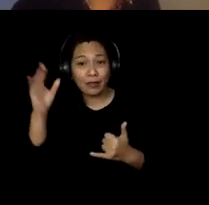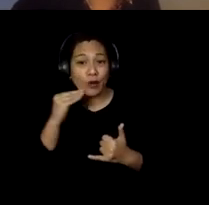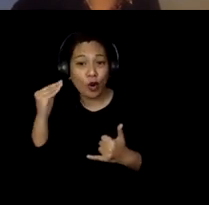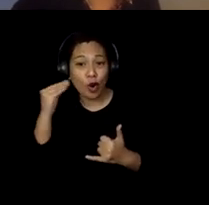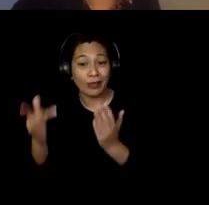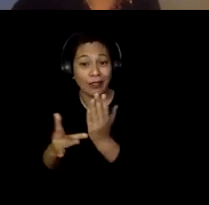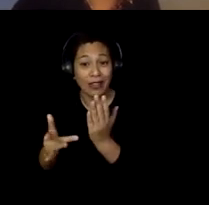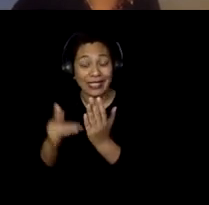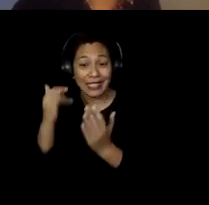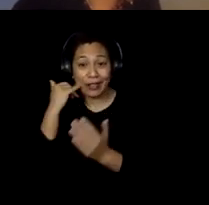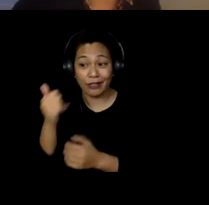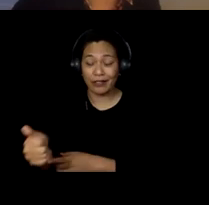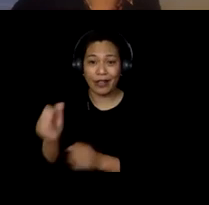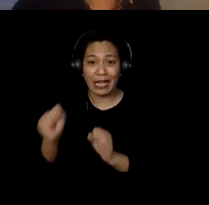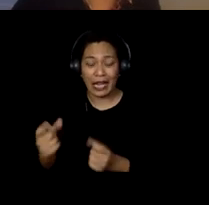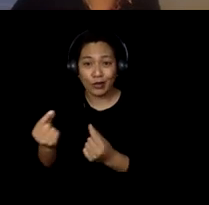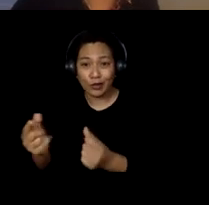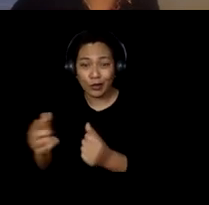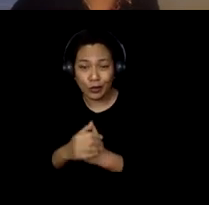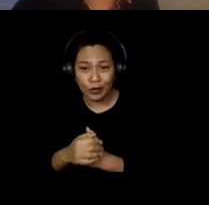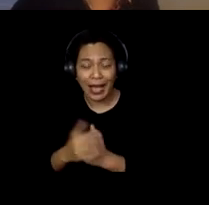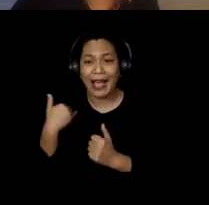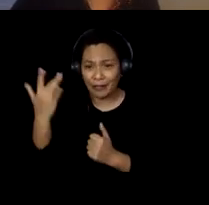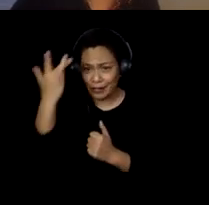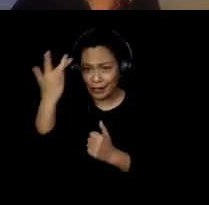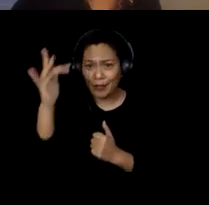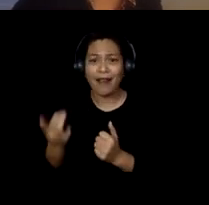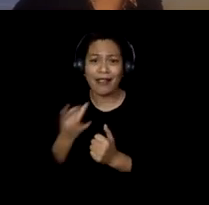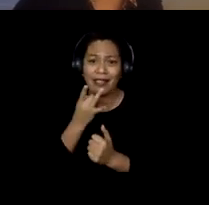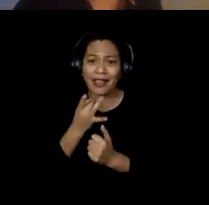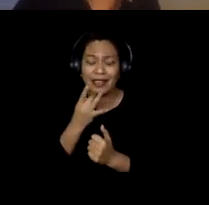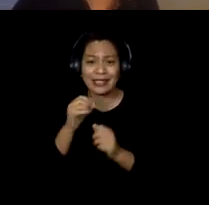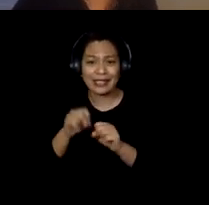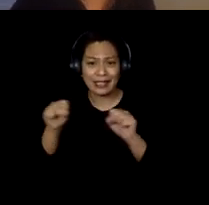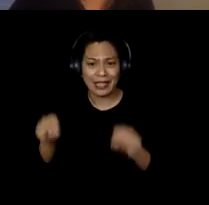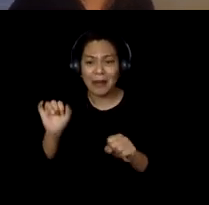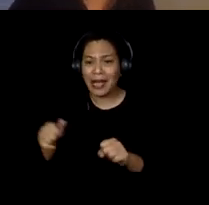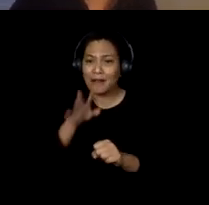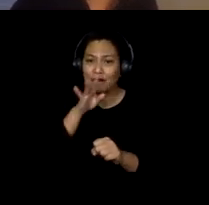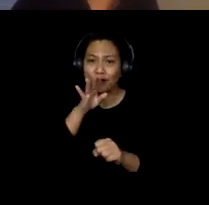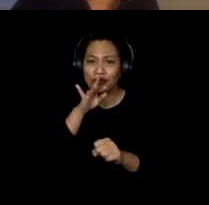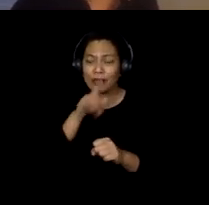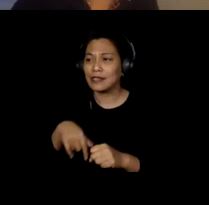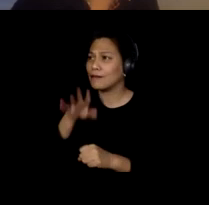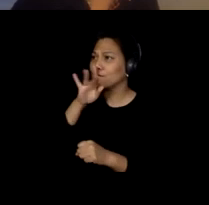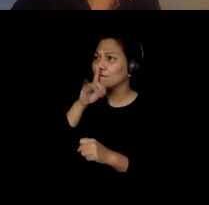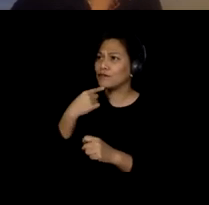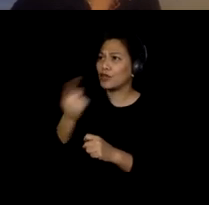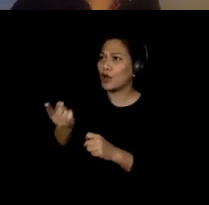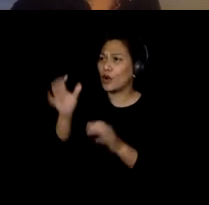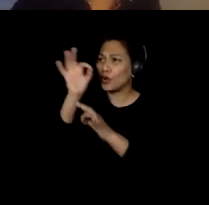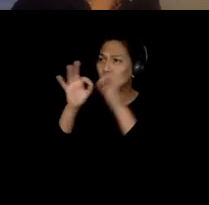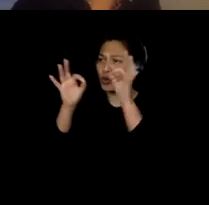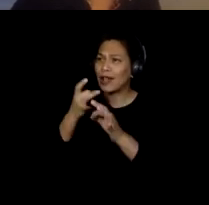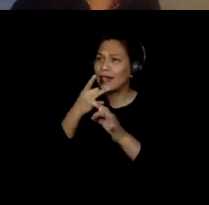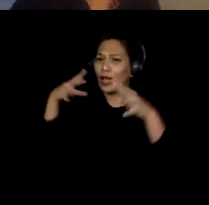these things, like there are smart lighting systems, she can use voice to do it. She can go, okay, Google, turn down the